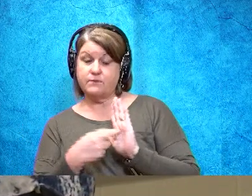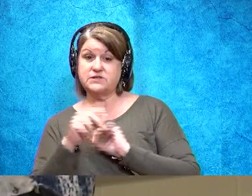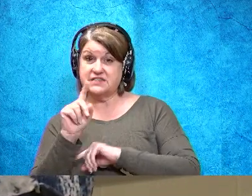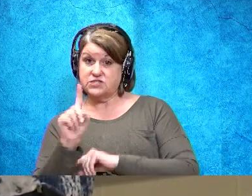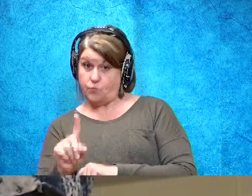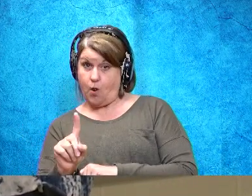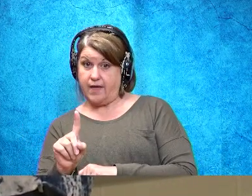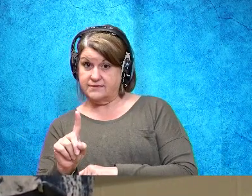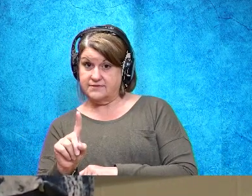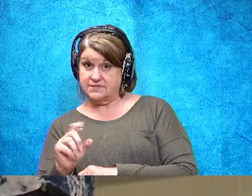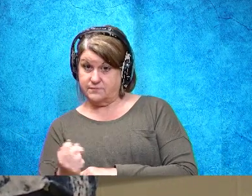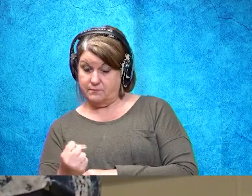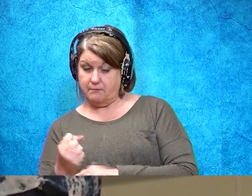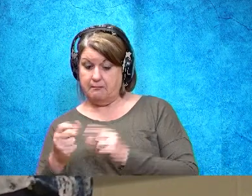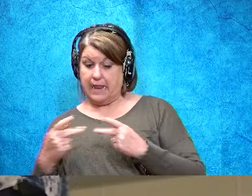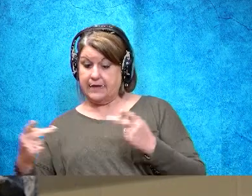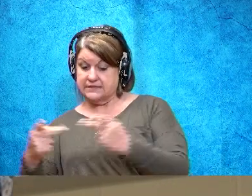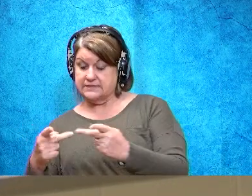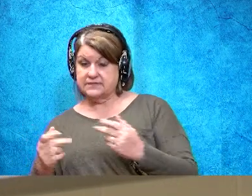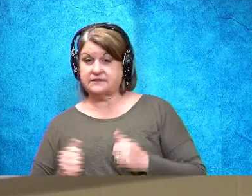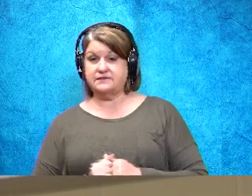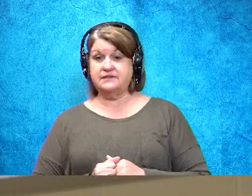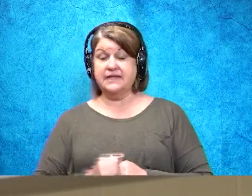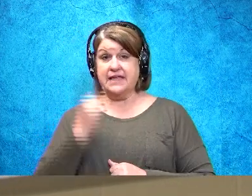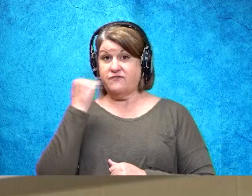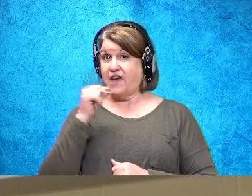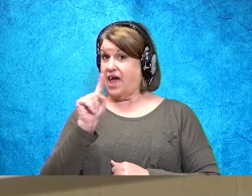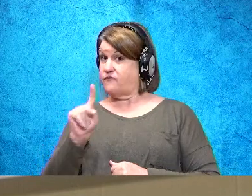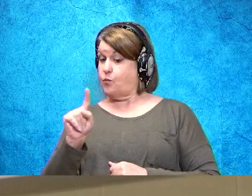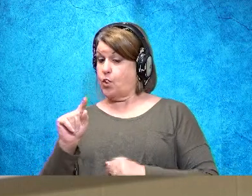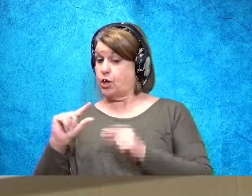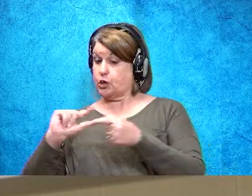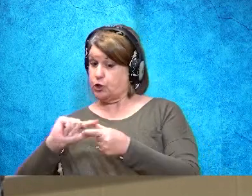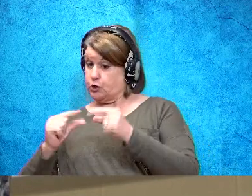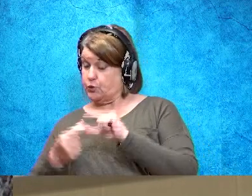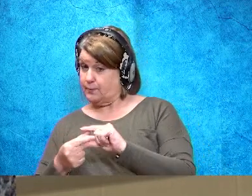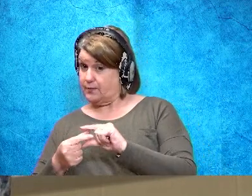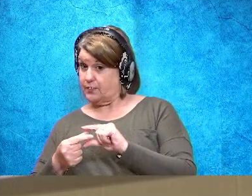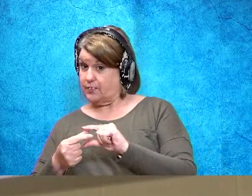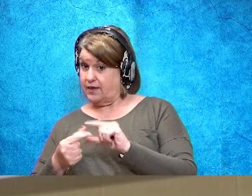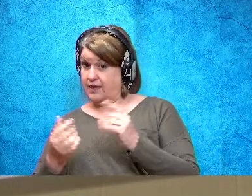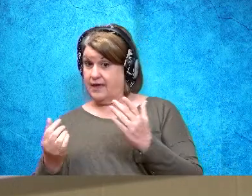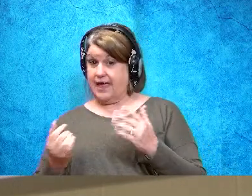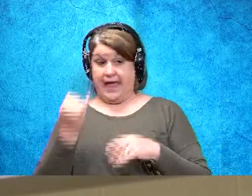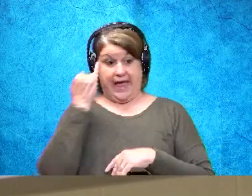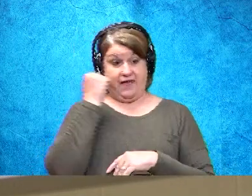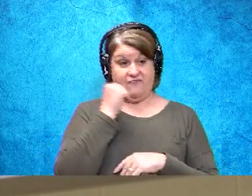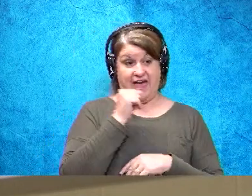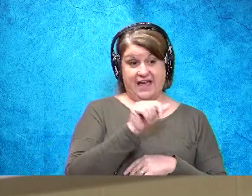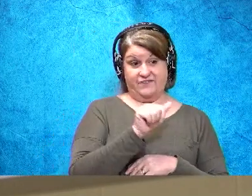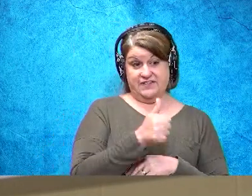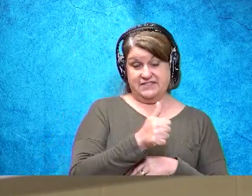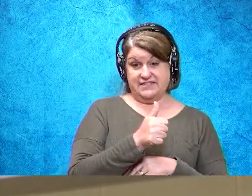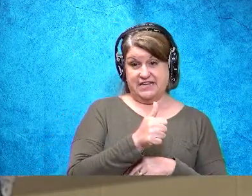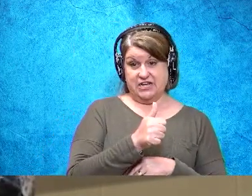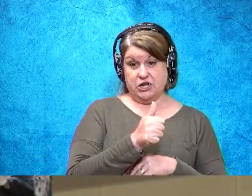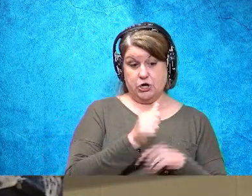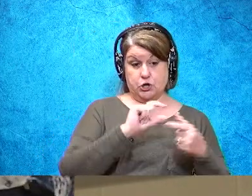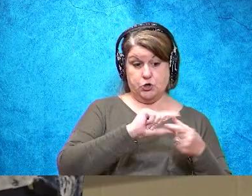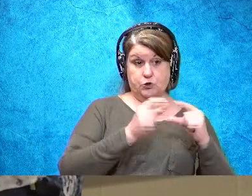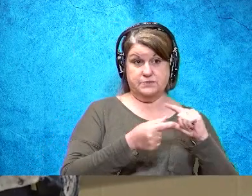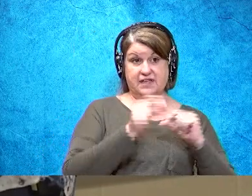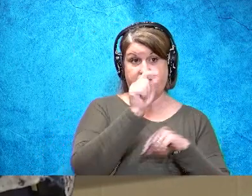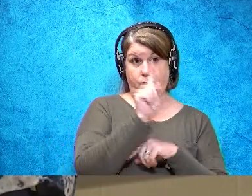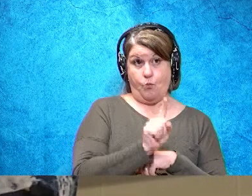for the ones place. If I have 1 cube, if I have 10 cubes, I have 1 rod. If I